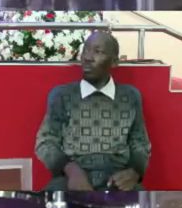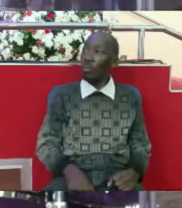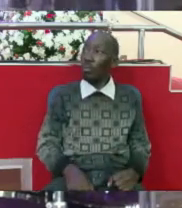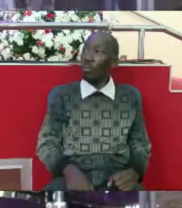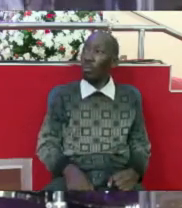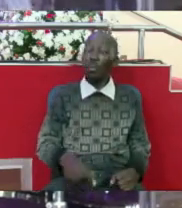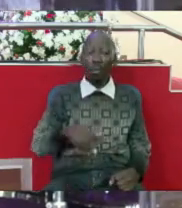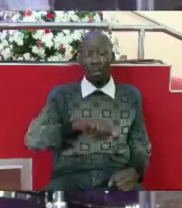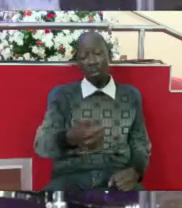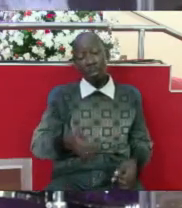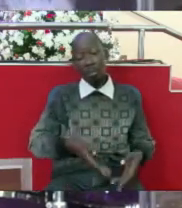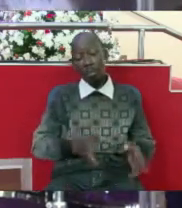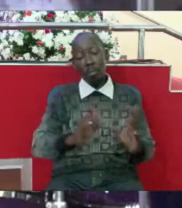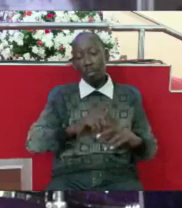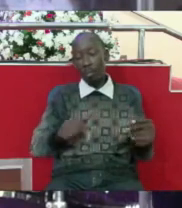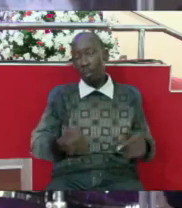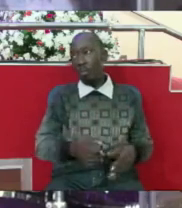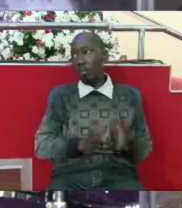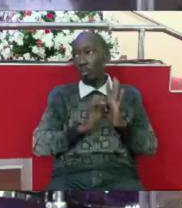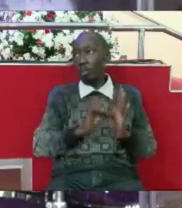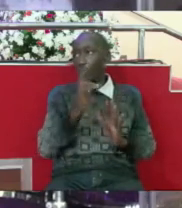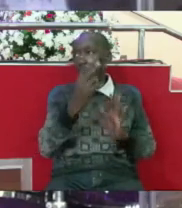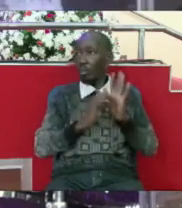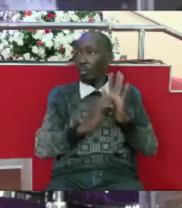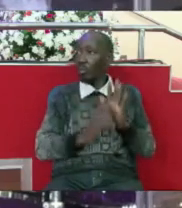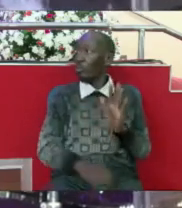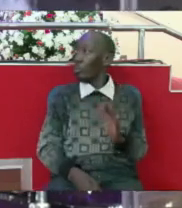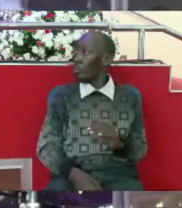In other words, yani kwa maana jingine,